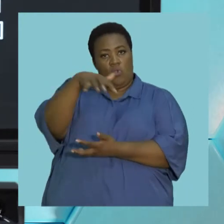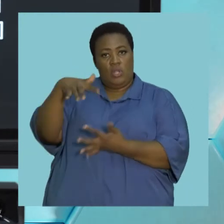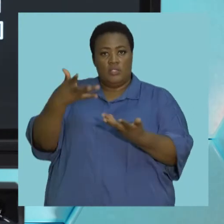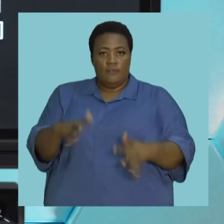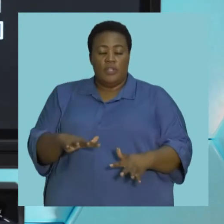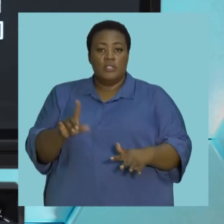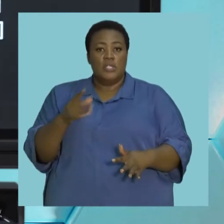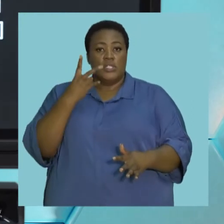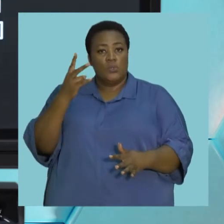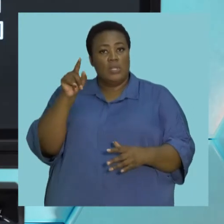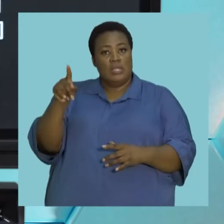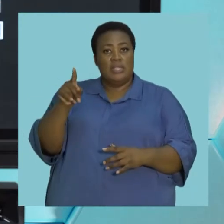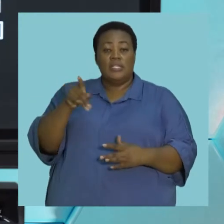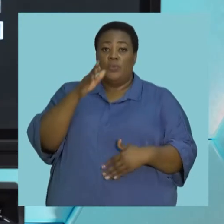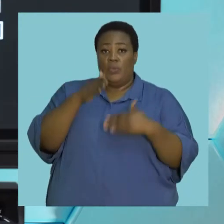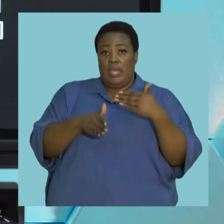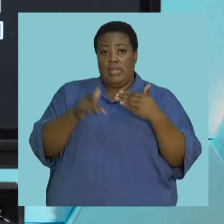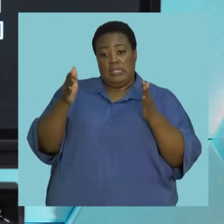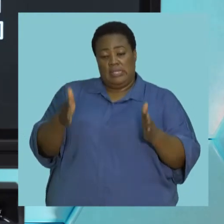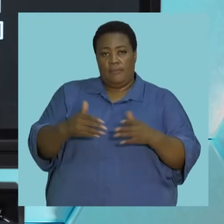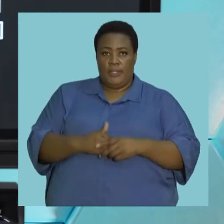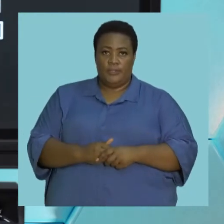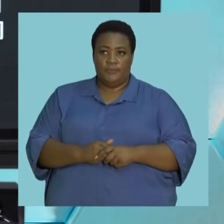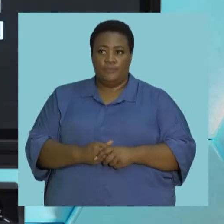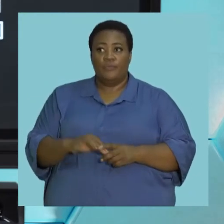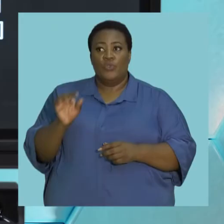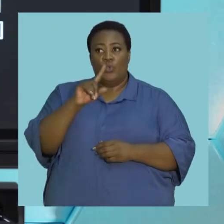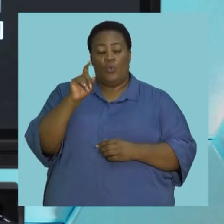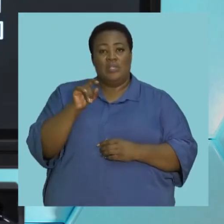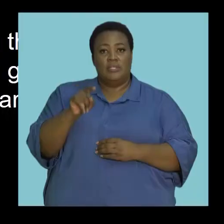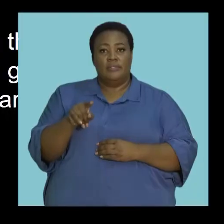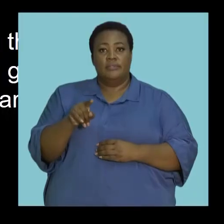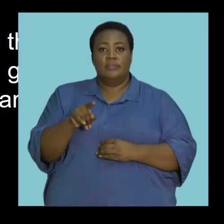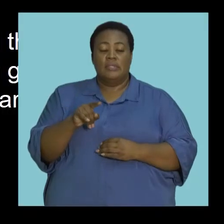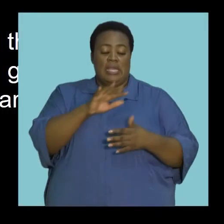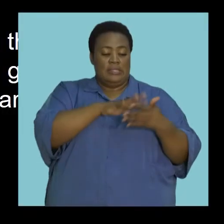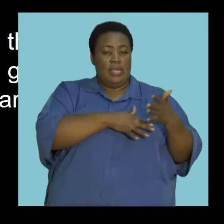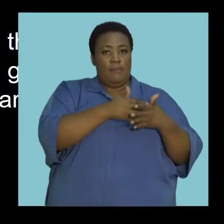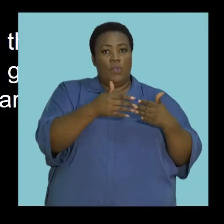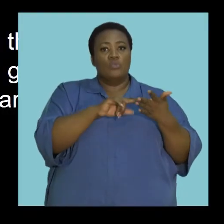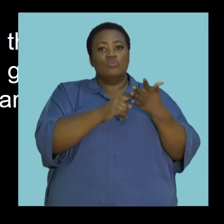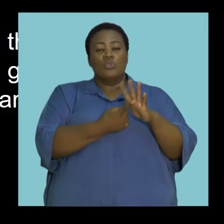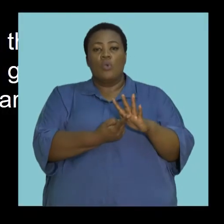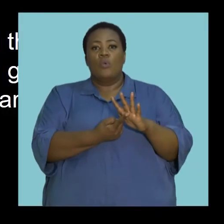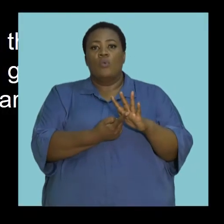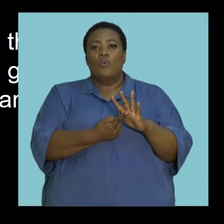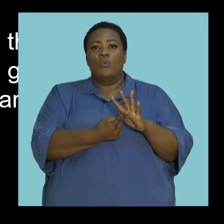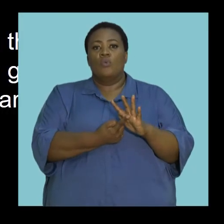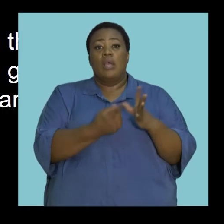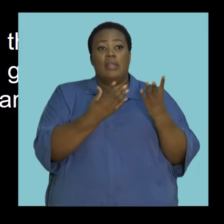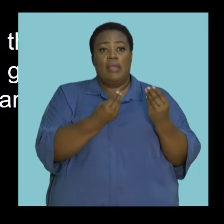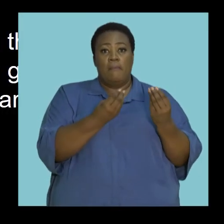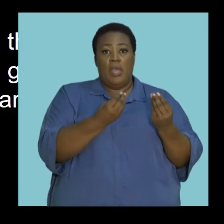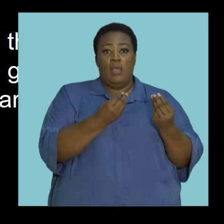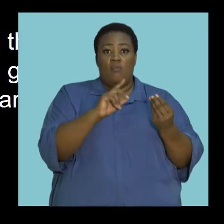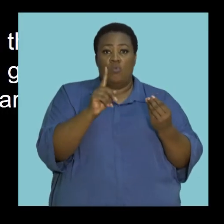collected. So let's look at this as we end off this segment. So the question is, the table below shows the